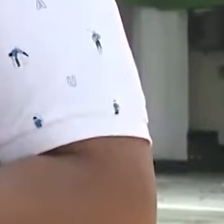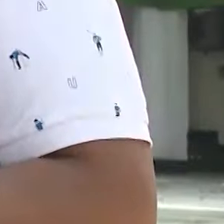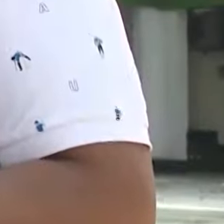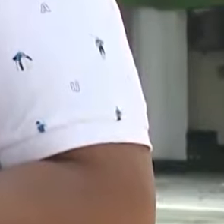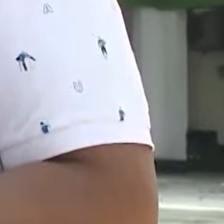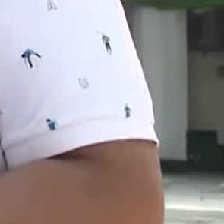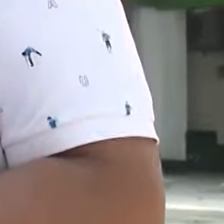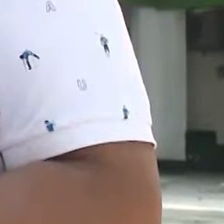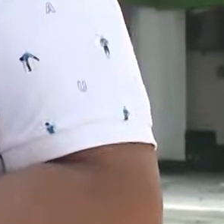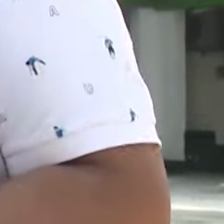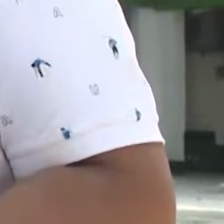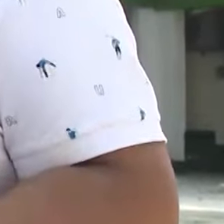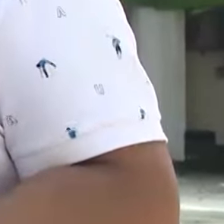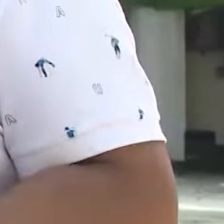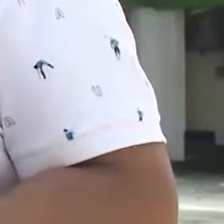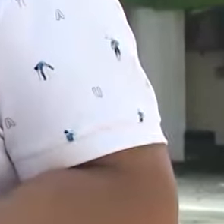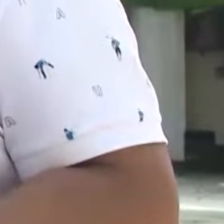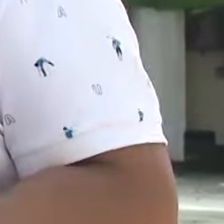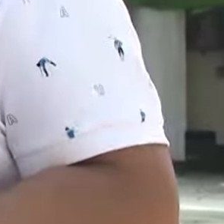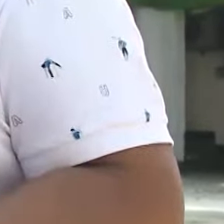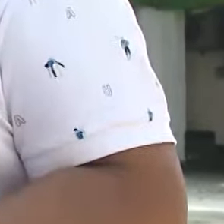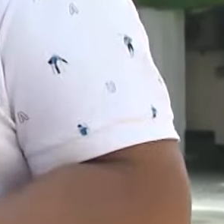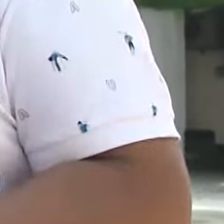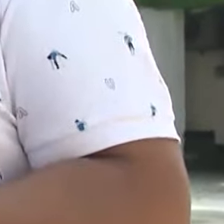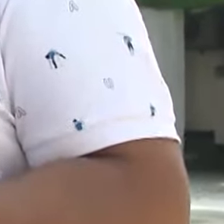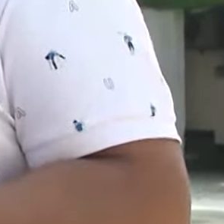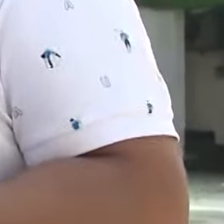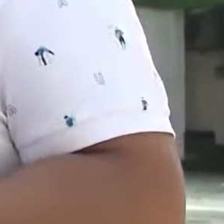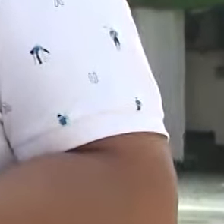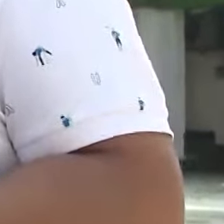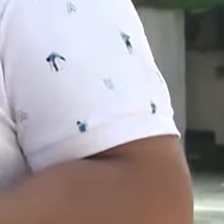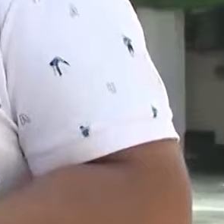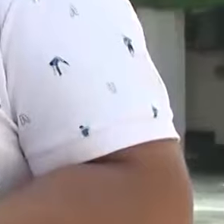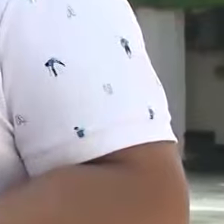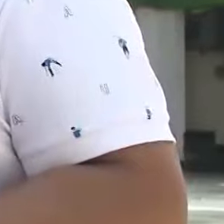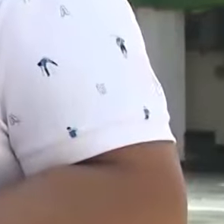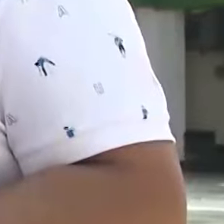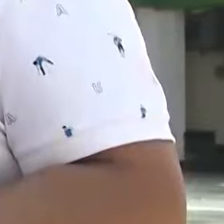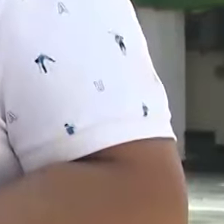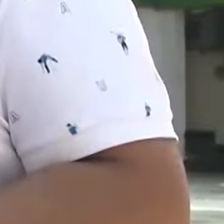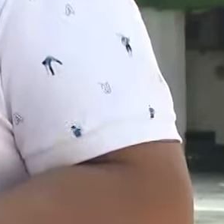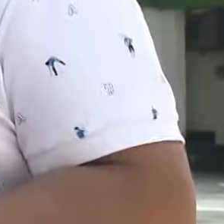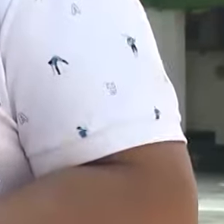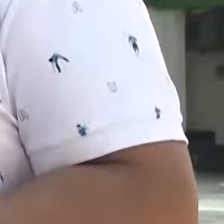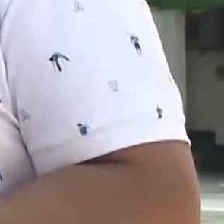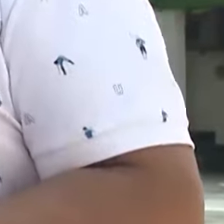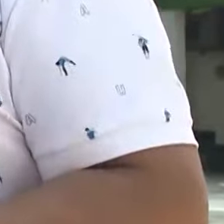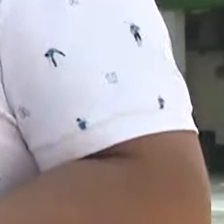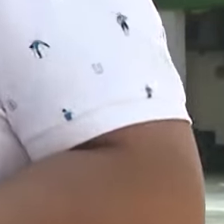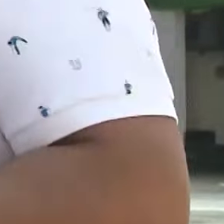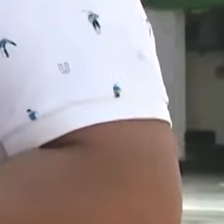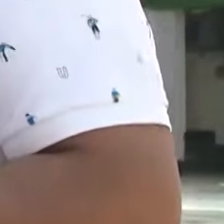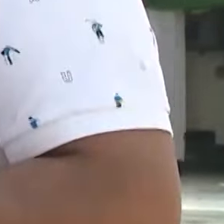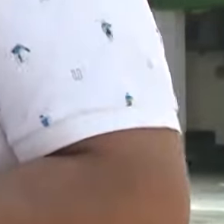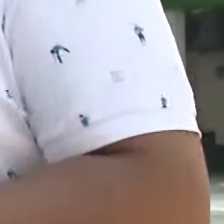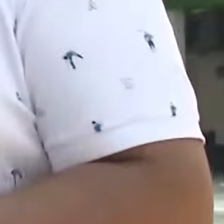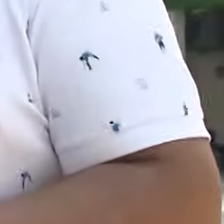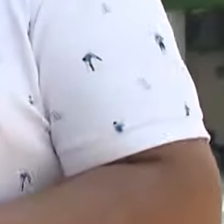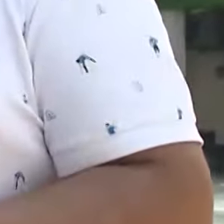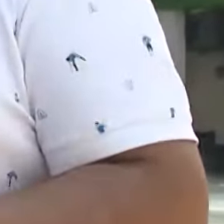96th agricultural show, definitely you should come to stand A2, which is just behind Zambia Police or Stanbic. We are primarily into